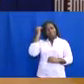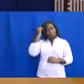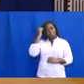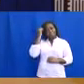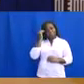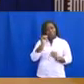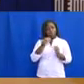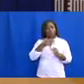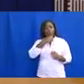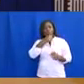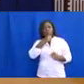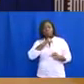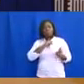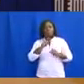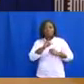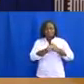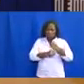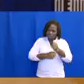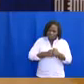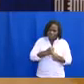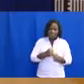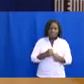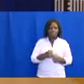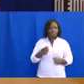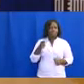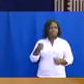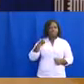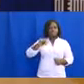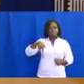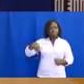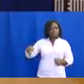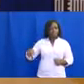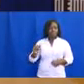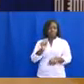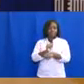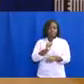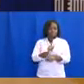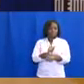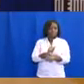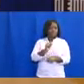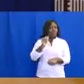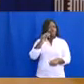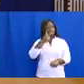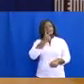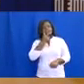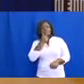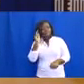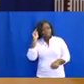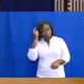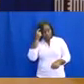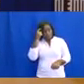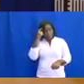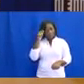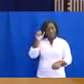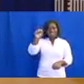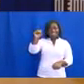and valiant colleague in the struggle of the new patriotic party and in the work of the Akufuado government. The mayor